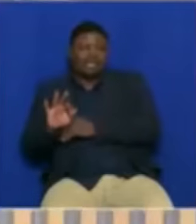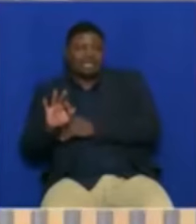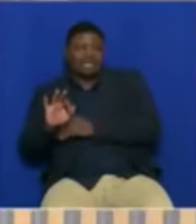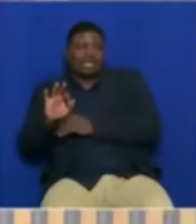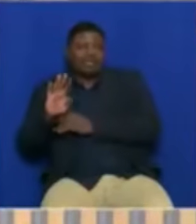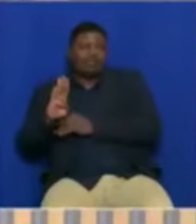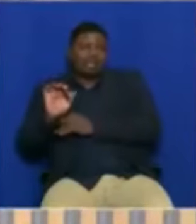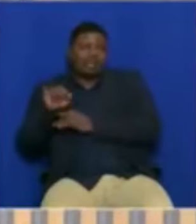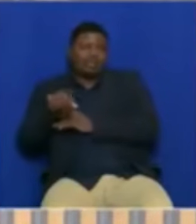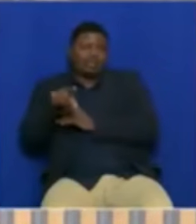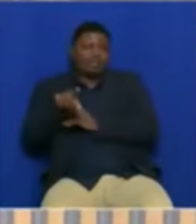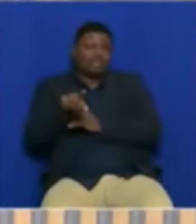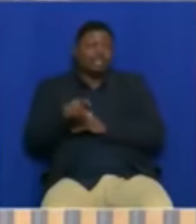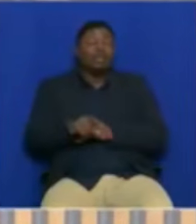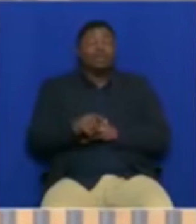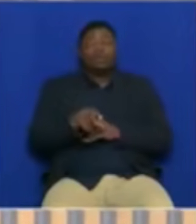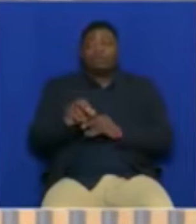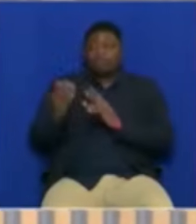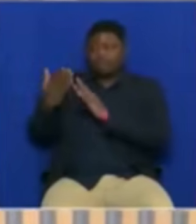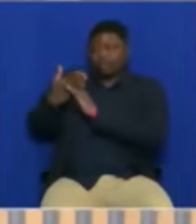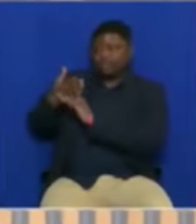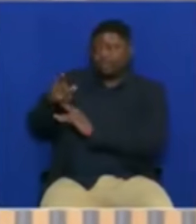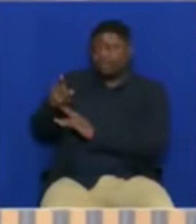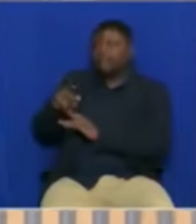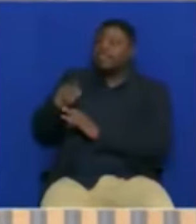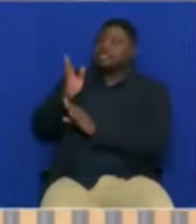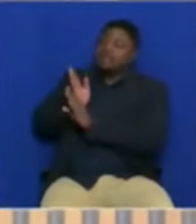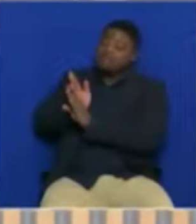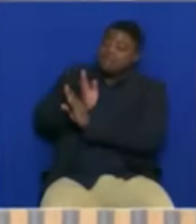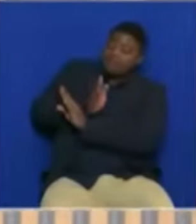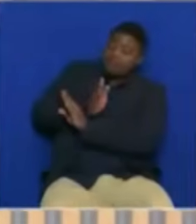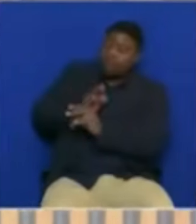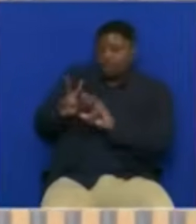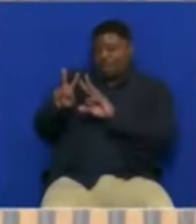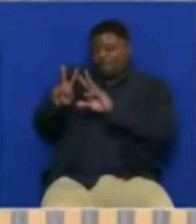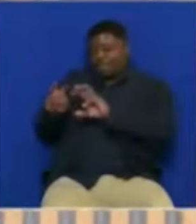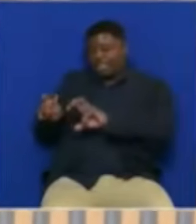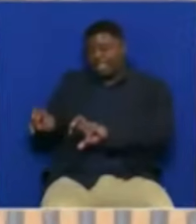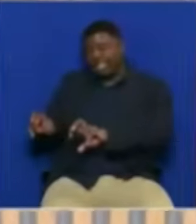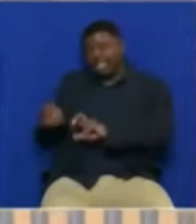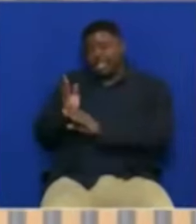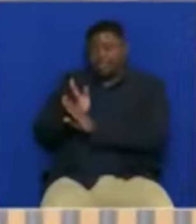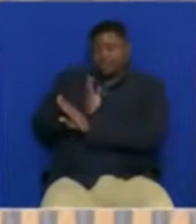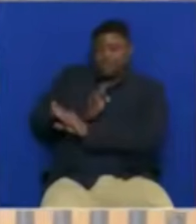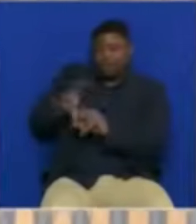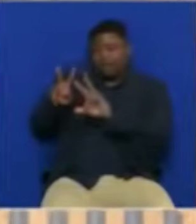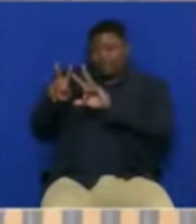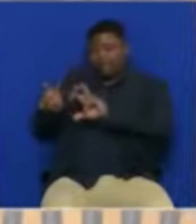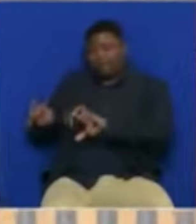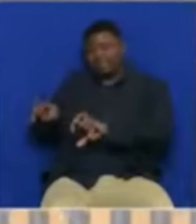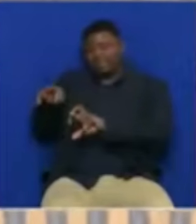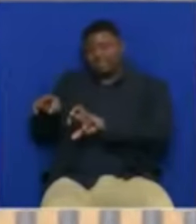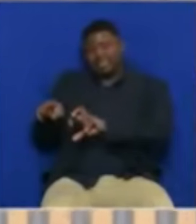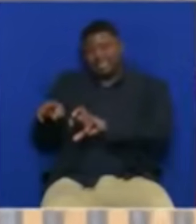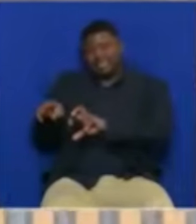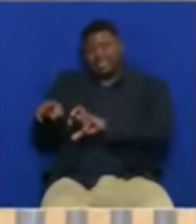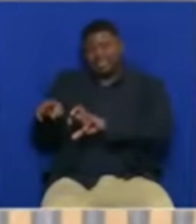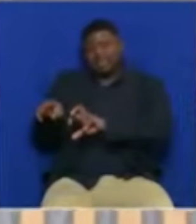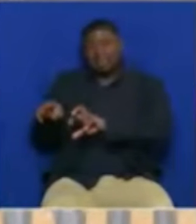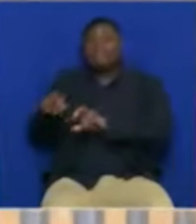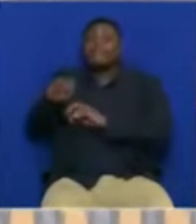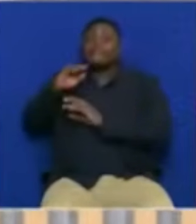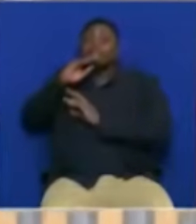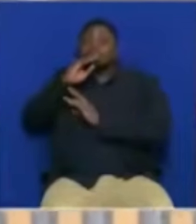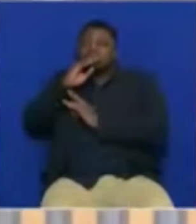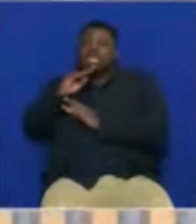preliminary investigation, what you refer to as preliminary investigation, is that the part that falls under an inquiry? Inquiry. Remember